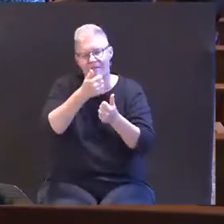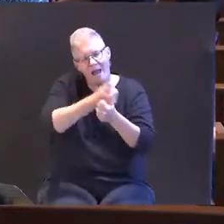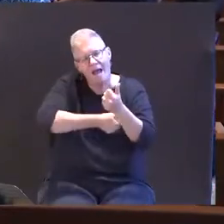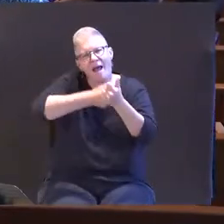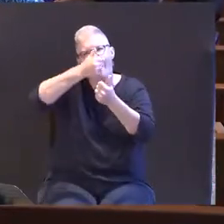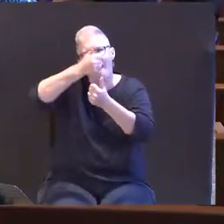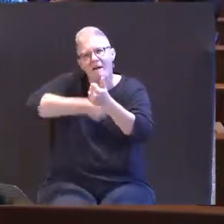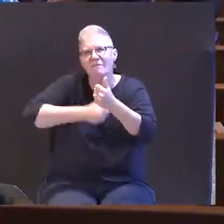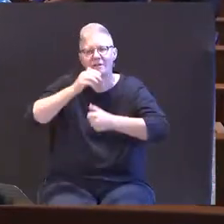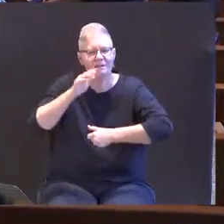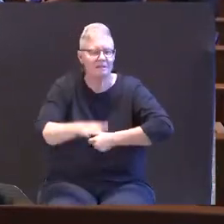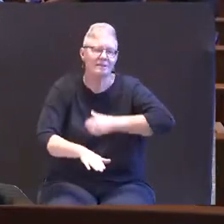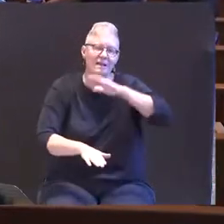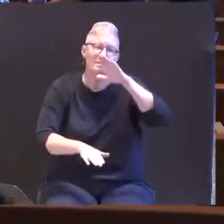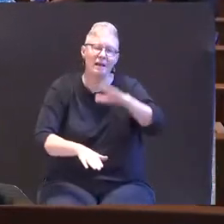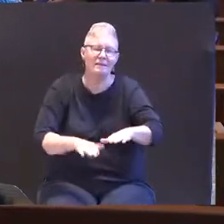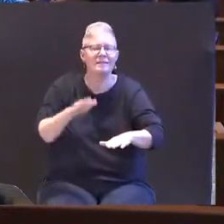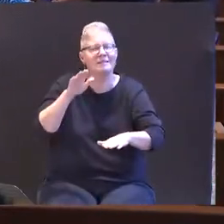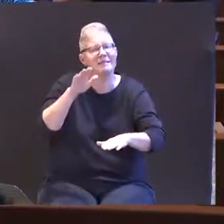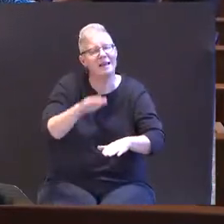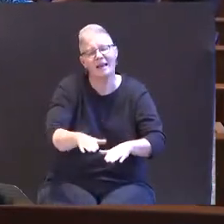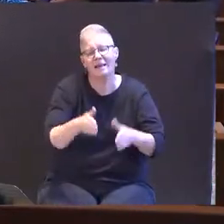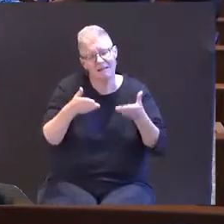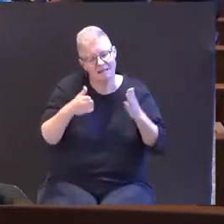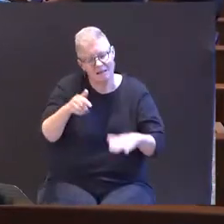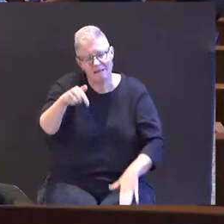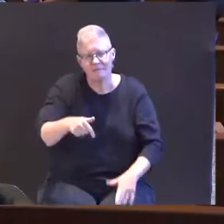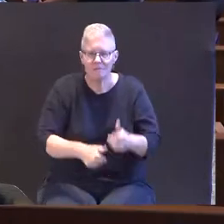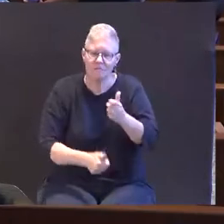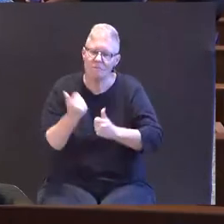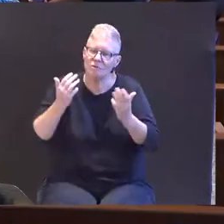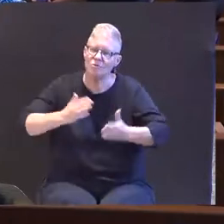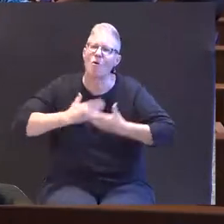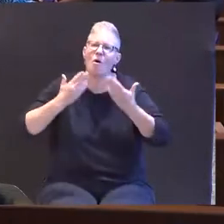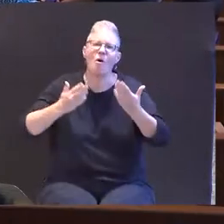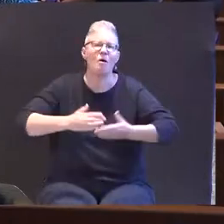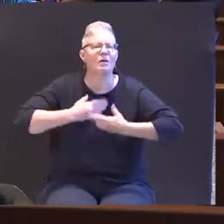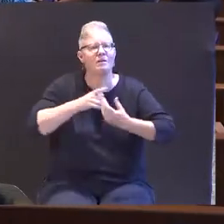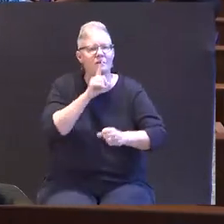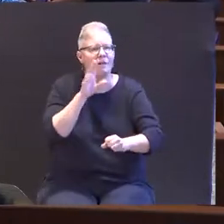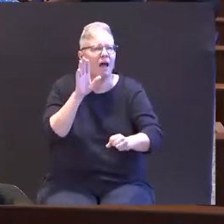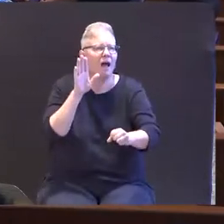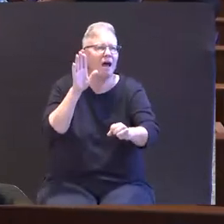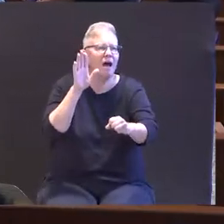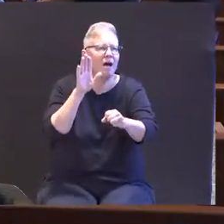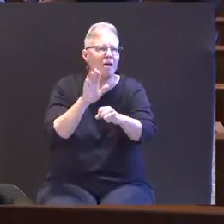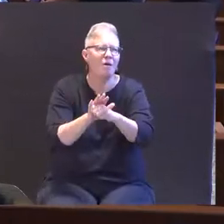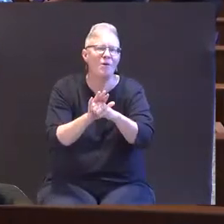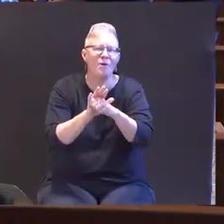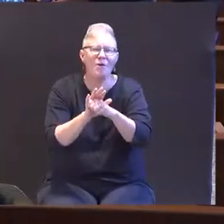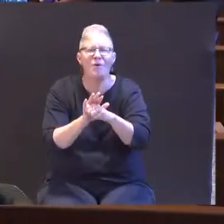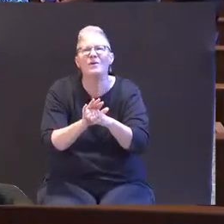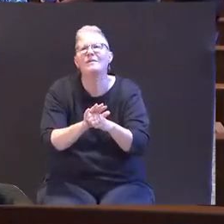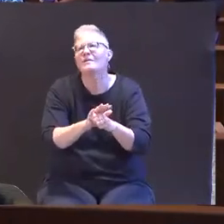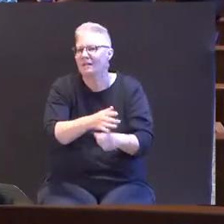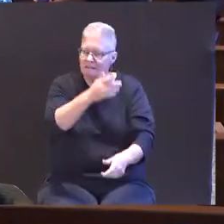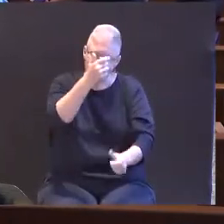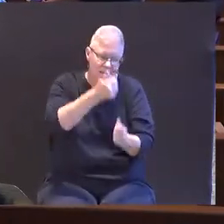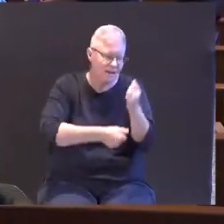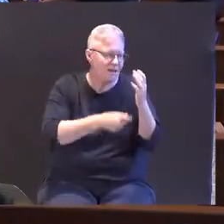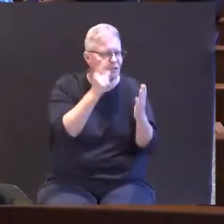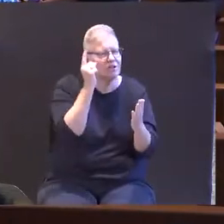With every step I take, let this be my joyous vow.